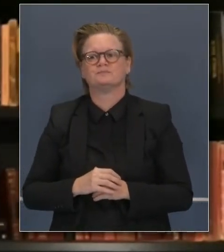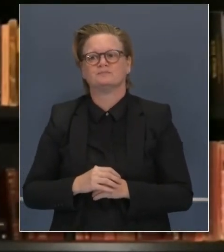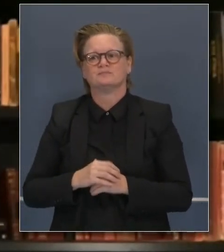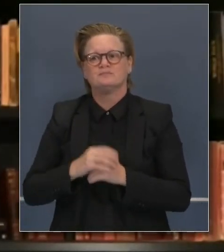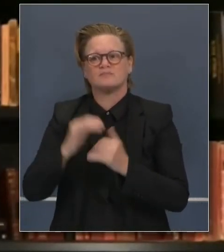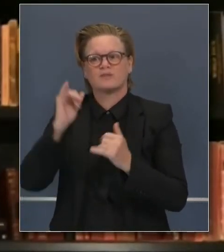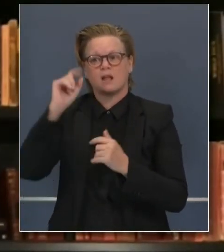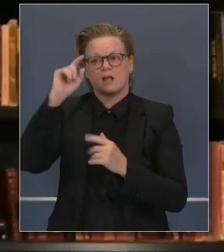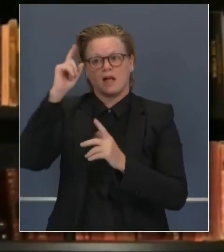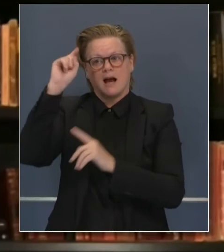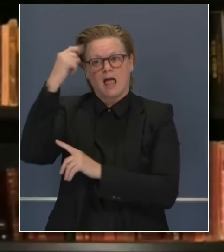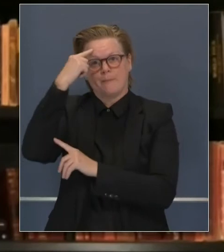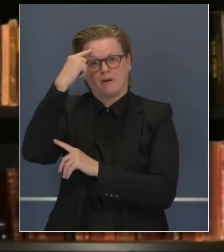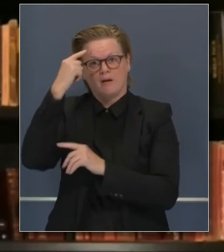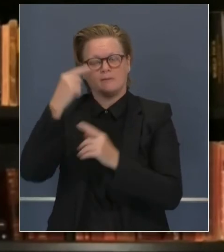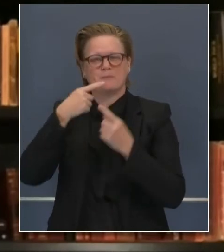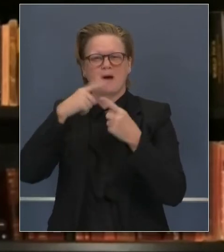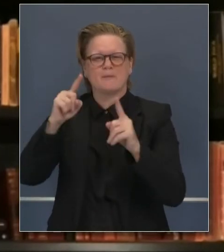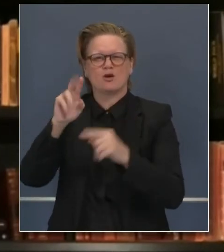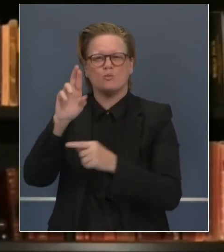Governor Newsom, can you hear me? Perfectly.